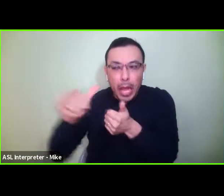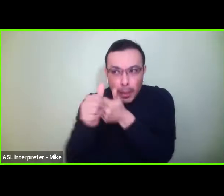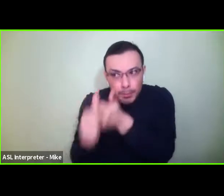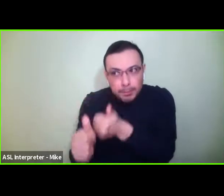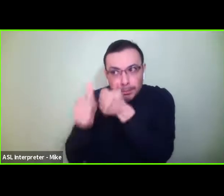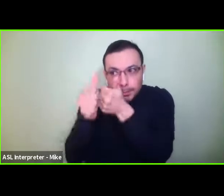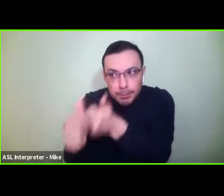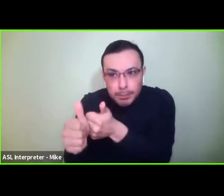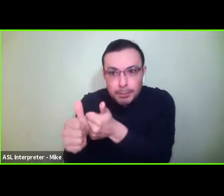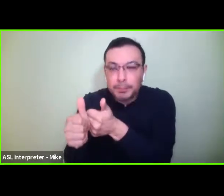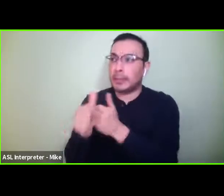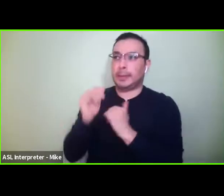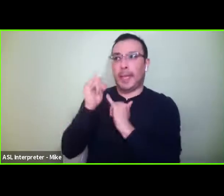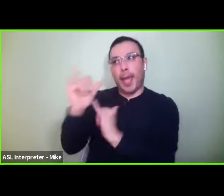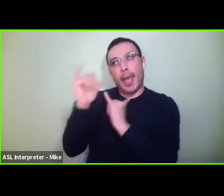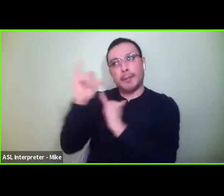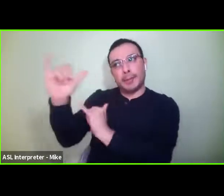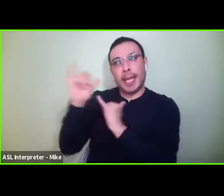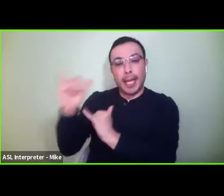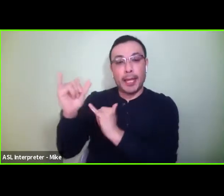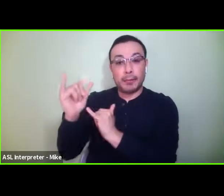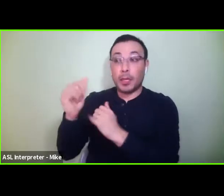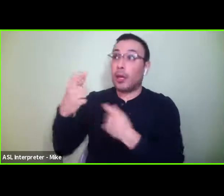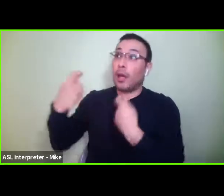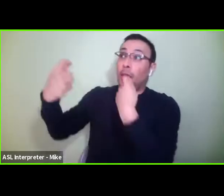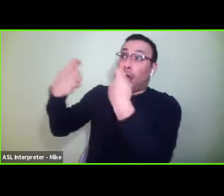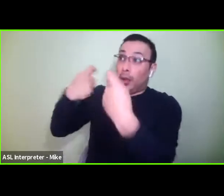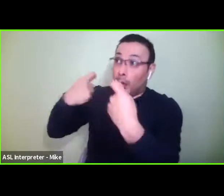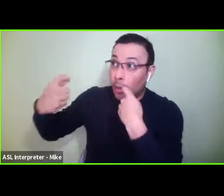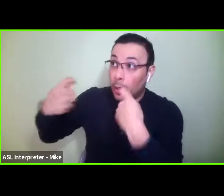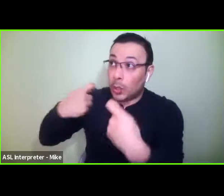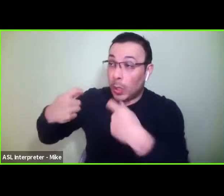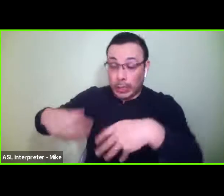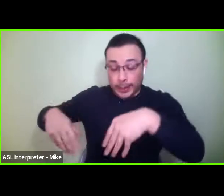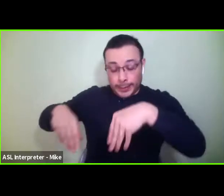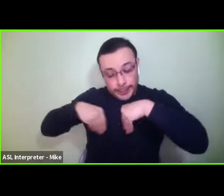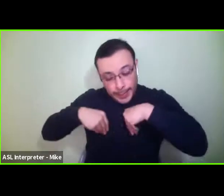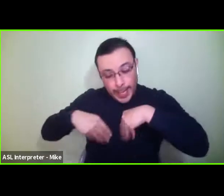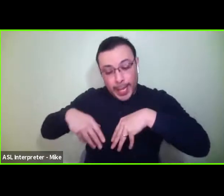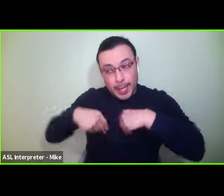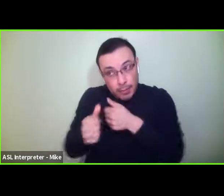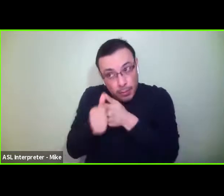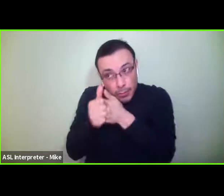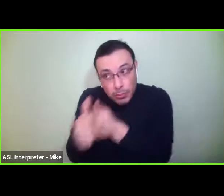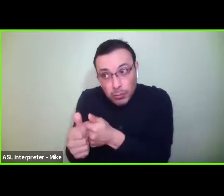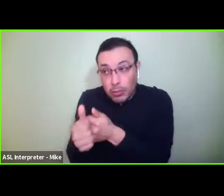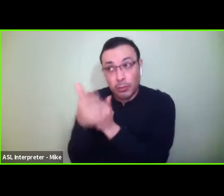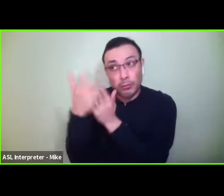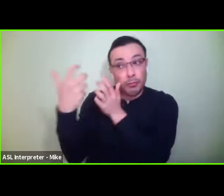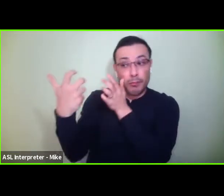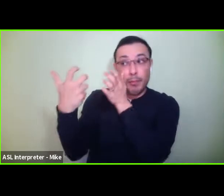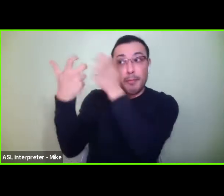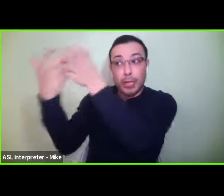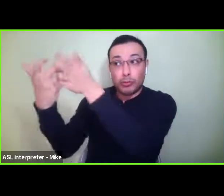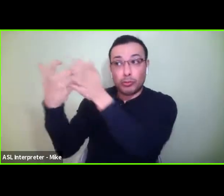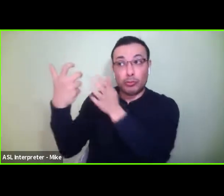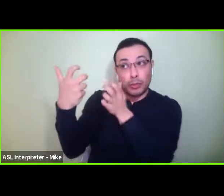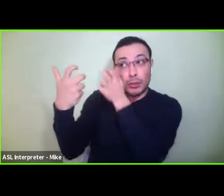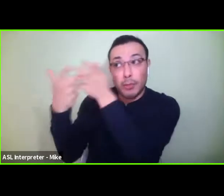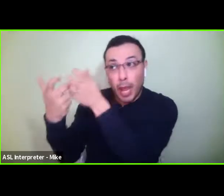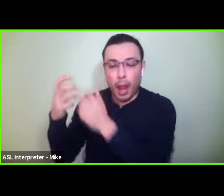the cure, we have to accept the control of normative medicine, be compliant and conform. Is this really too much to